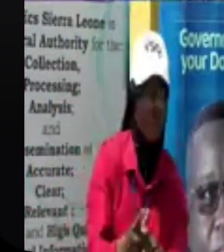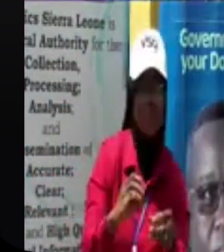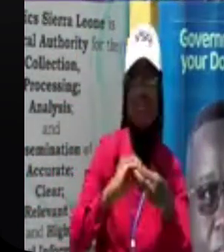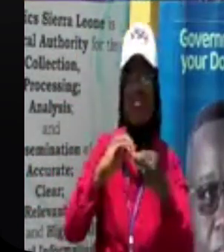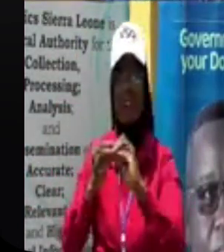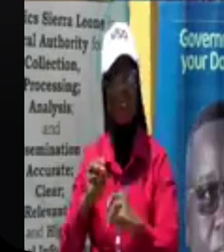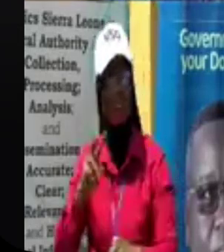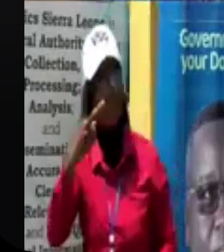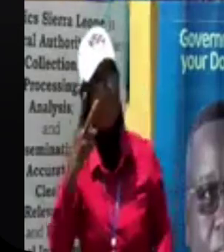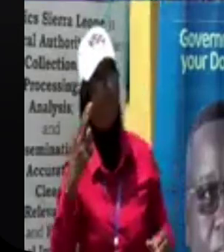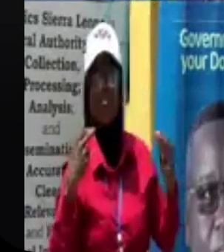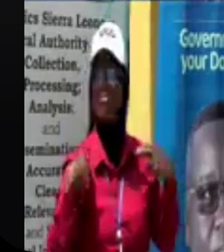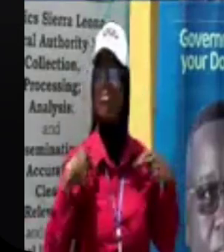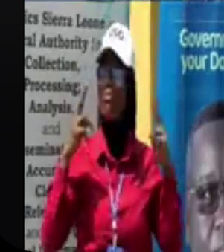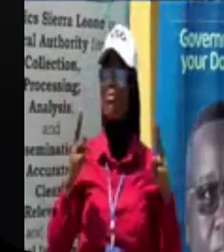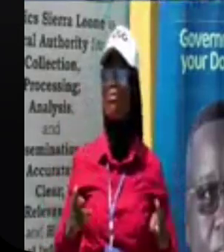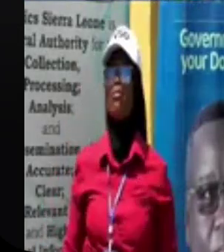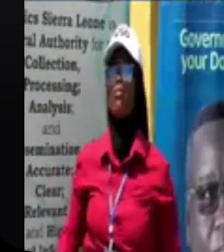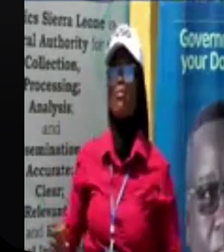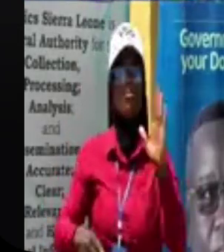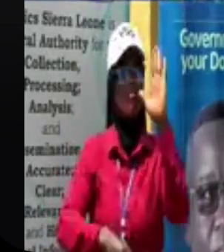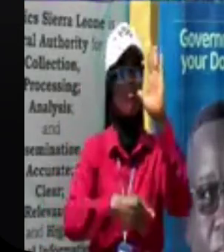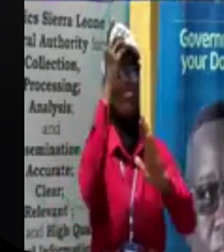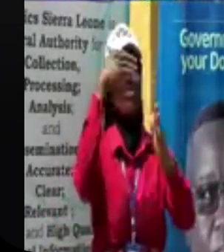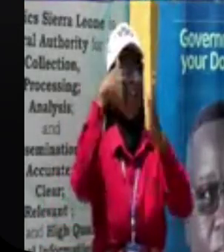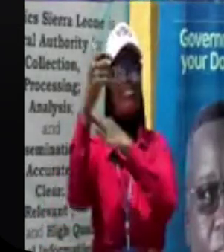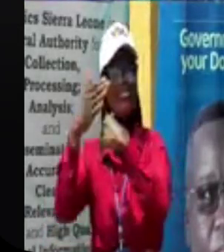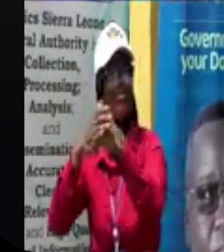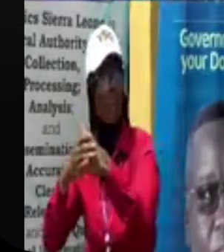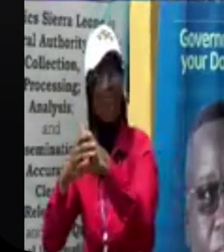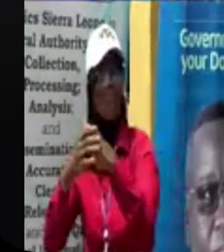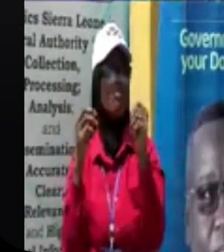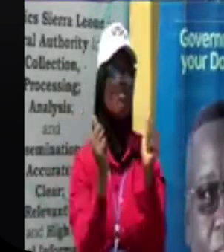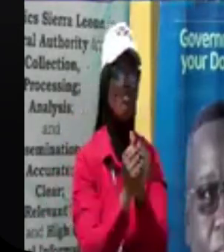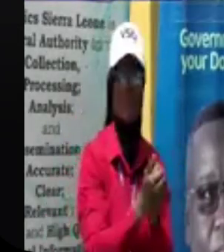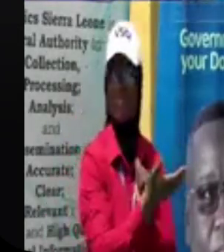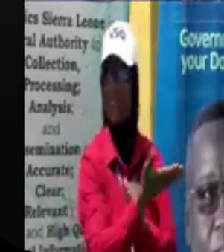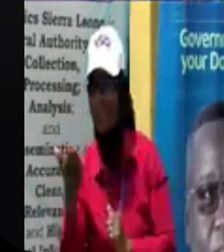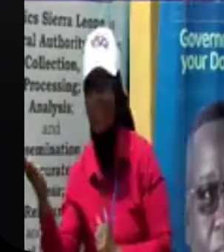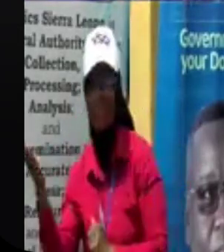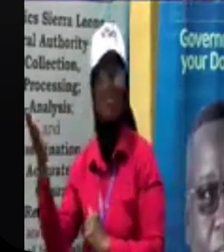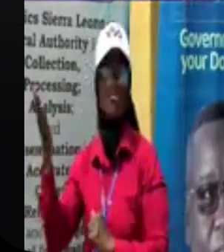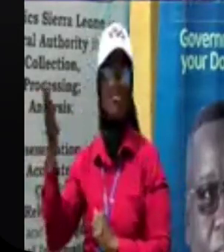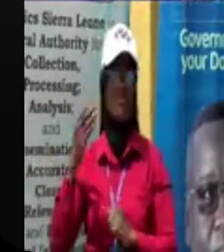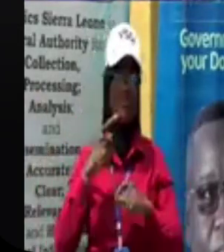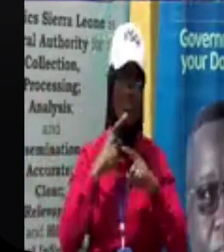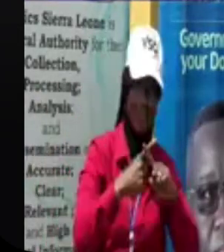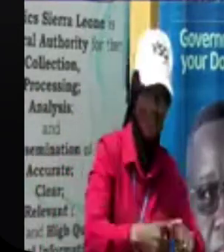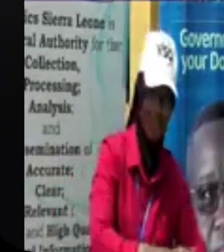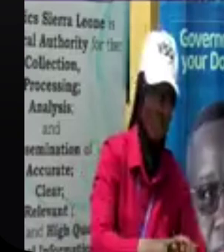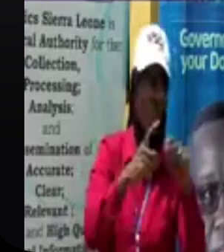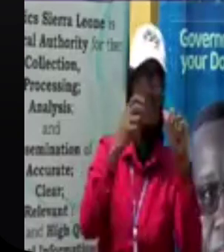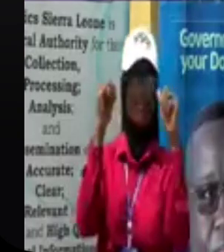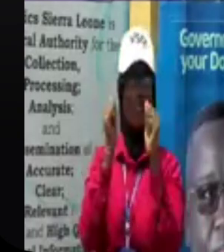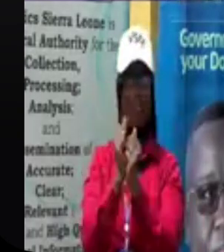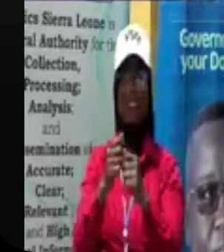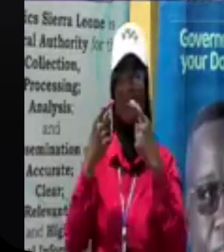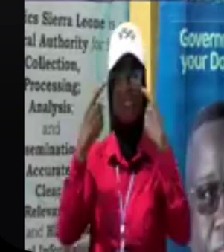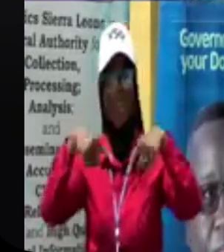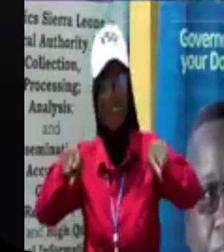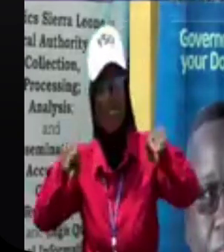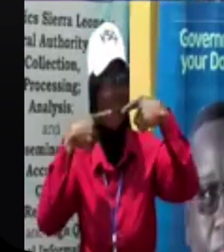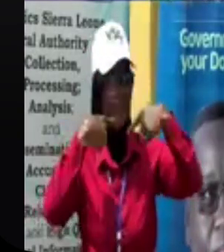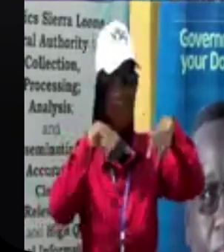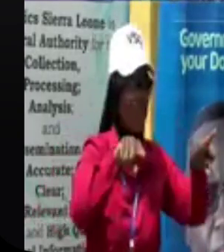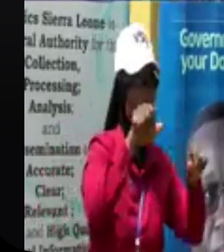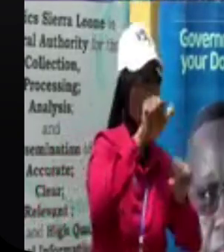2 inside the human capital development. Pretty much for education, we don't maintain, you know, the achievement then, you know, that